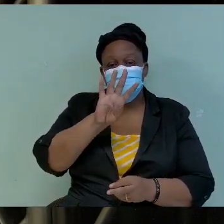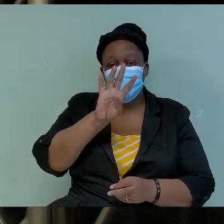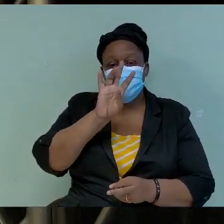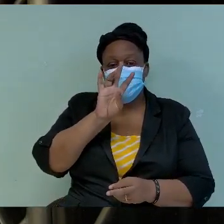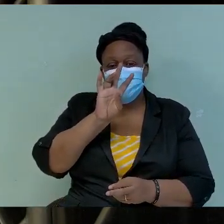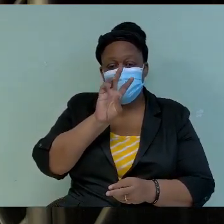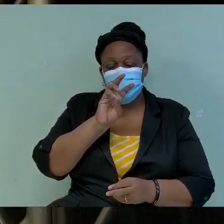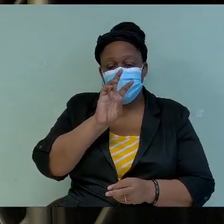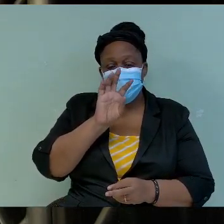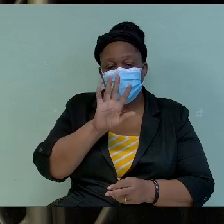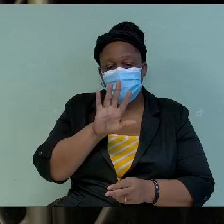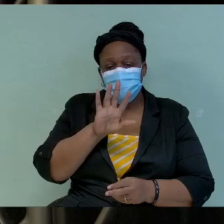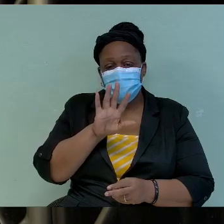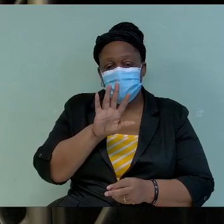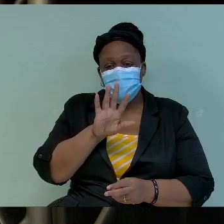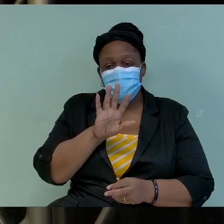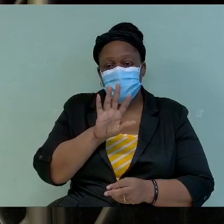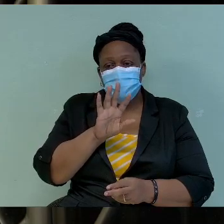465-7453,